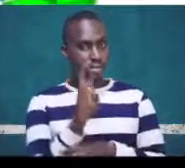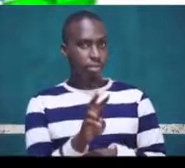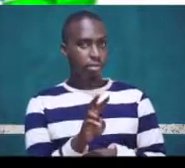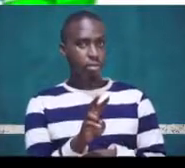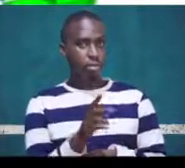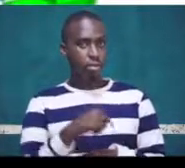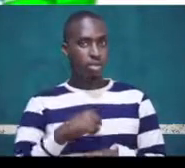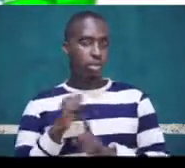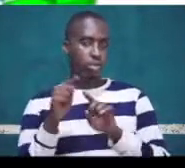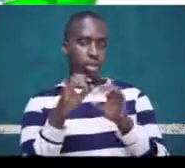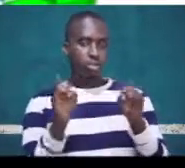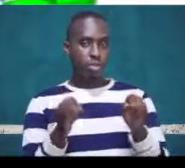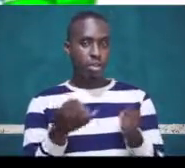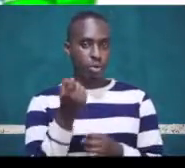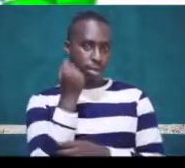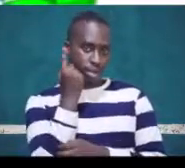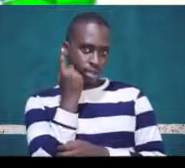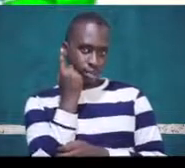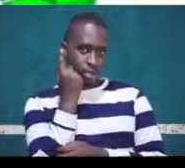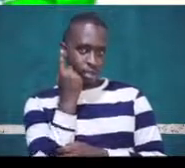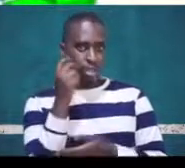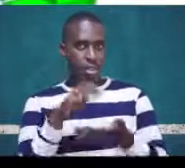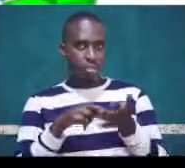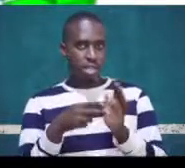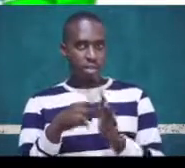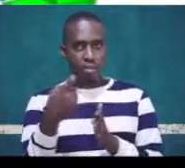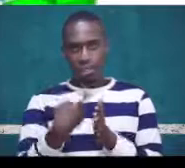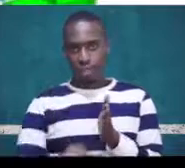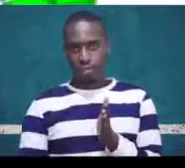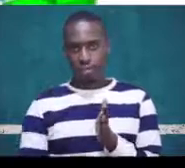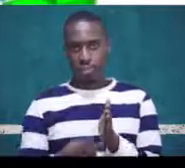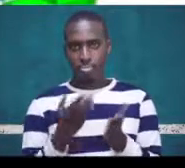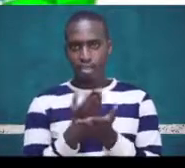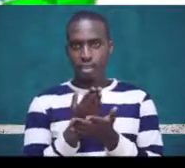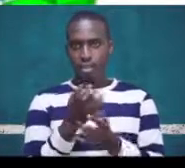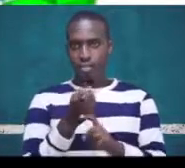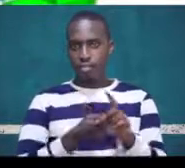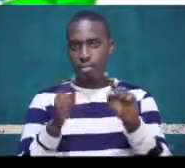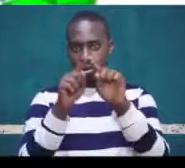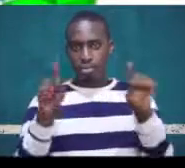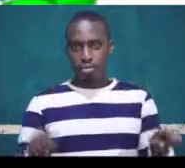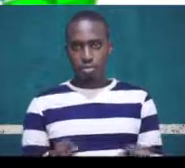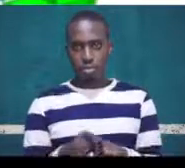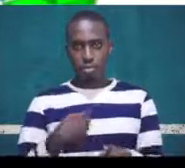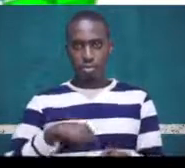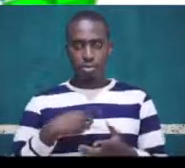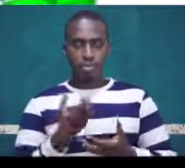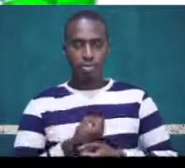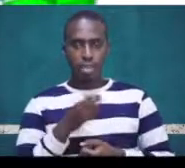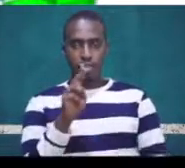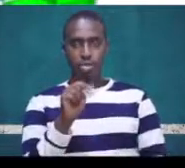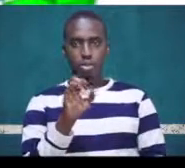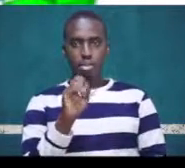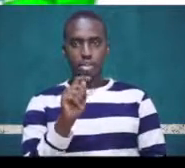going to try to understand the meaning of tax. Read from the screen, we have the unit number